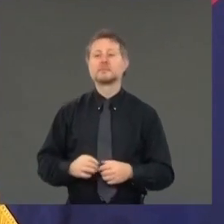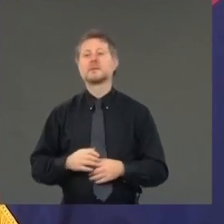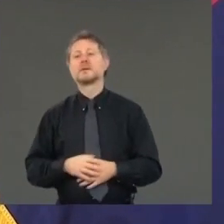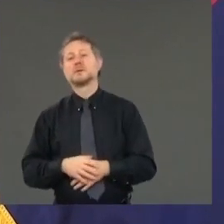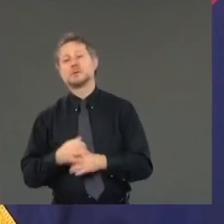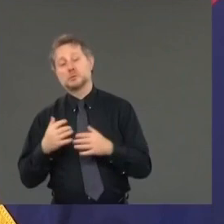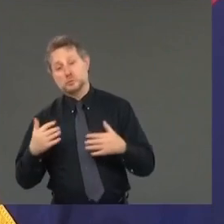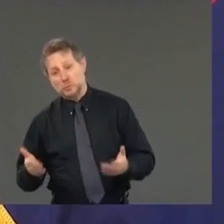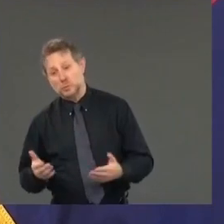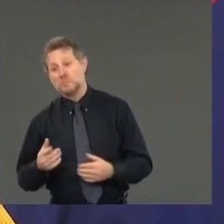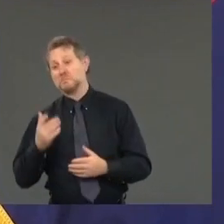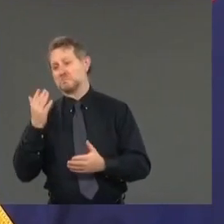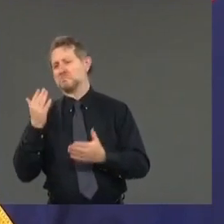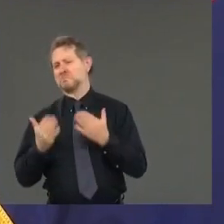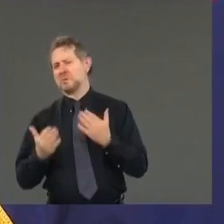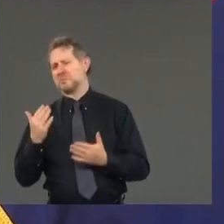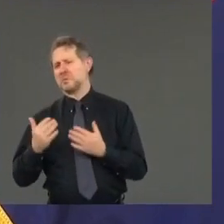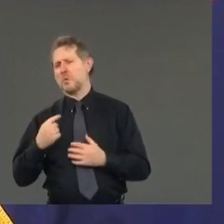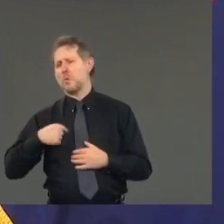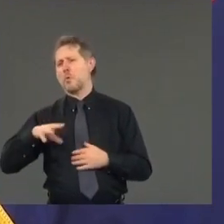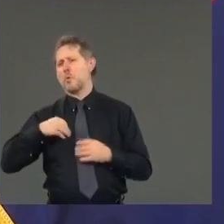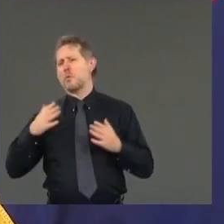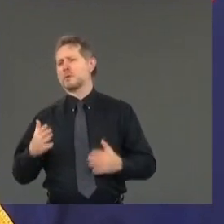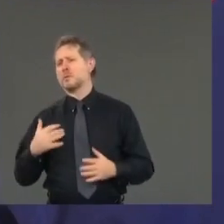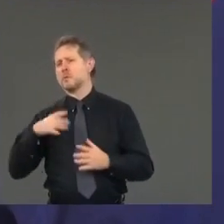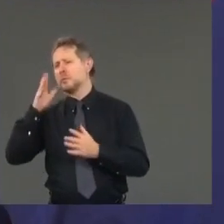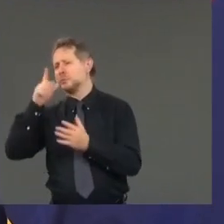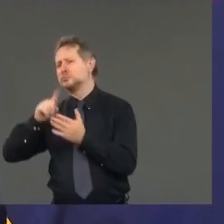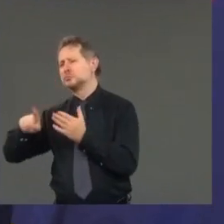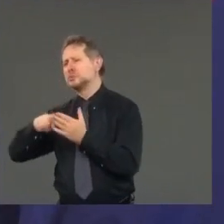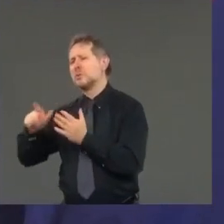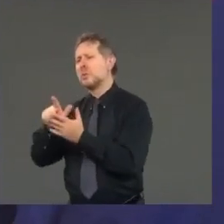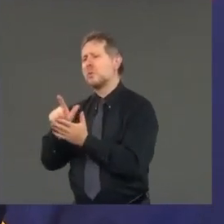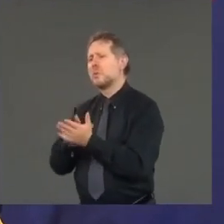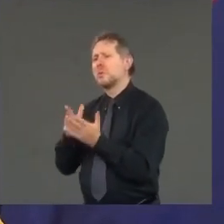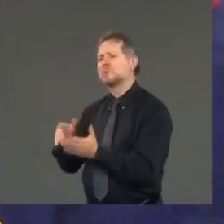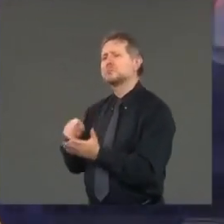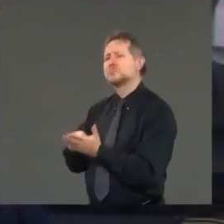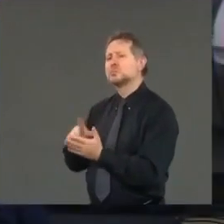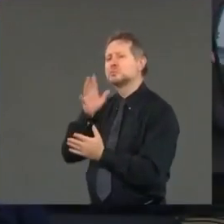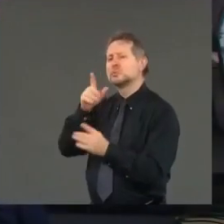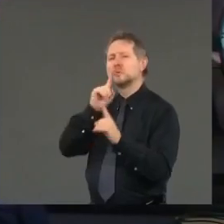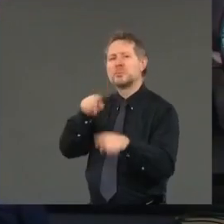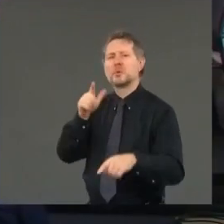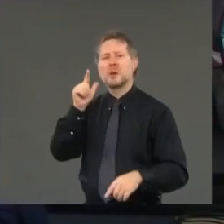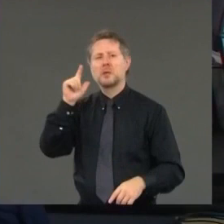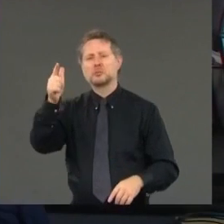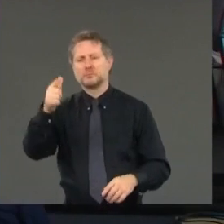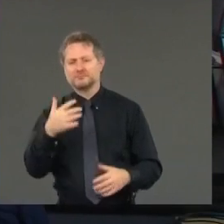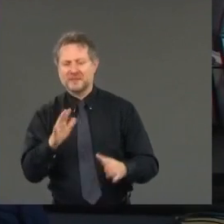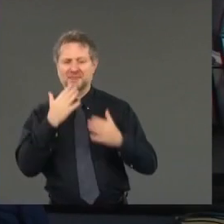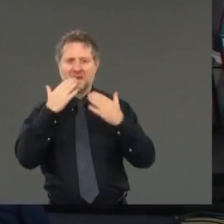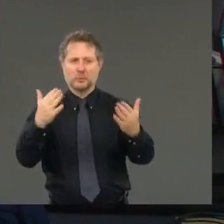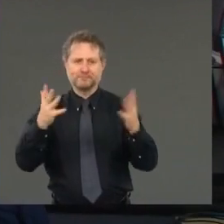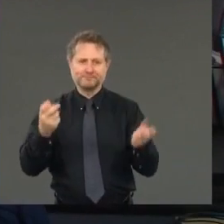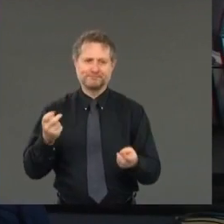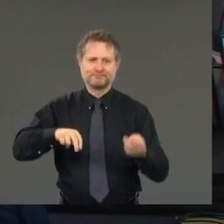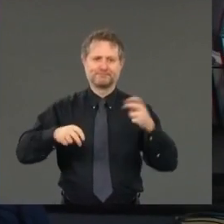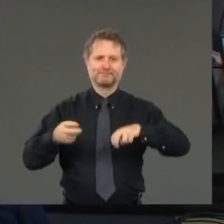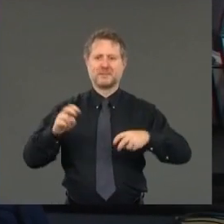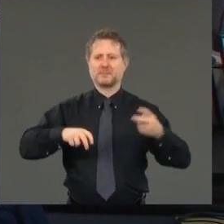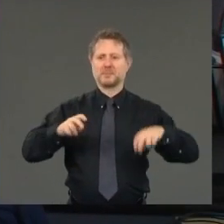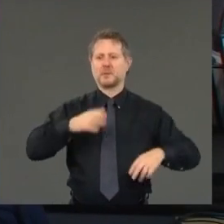a cause of action there. Let me look at the law and put on my Attorney General hat, and I'll get back to you on that. Thank you, guys. Happy Memorial